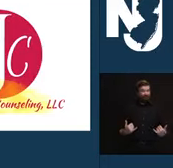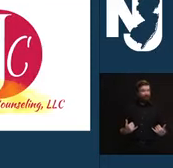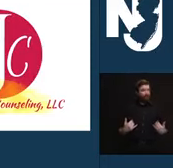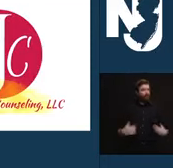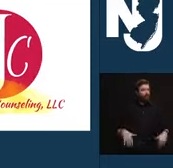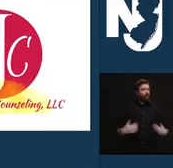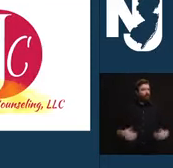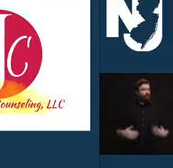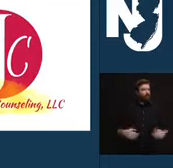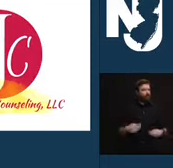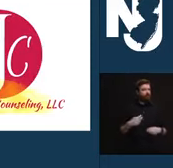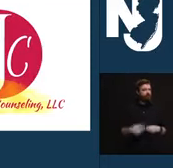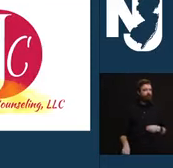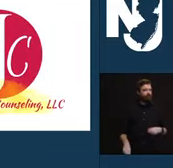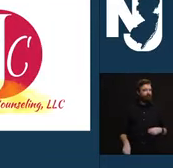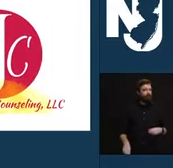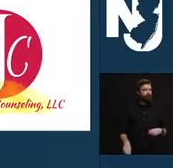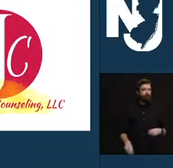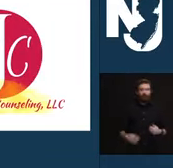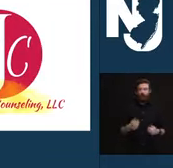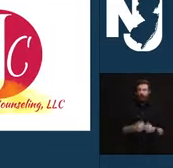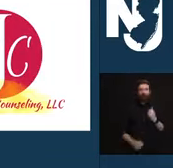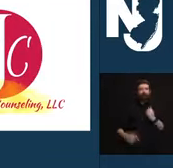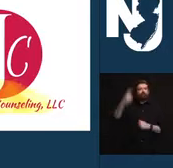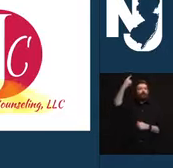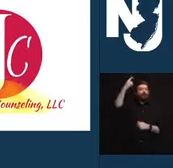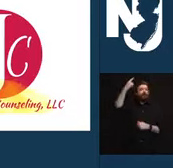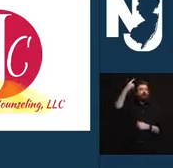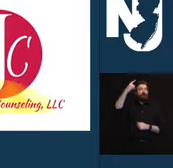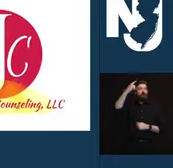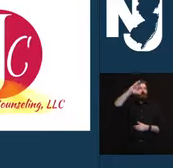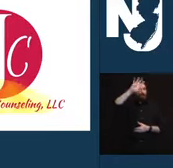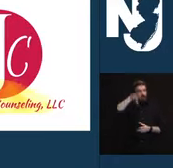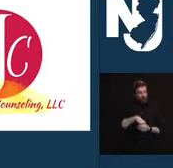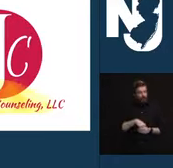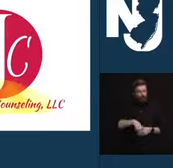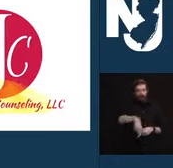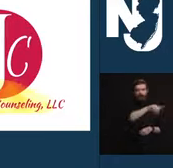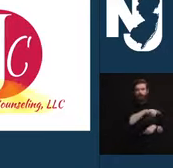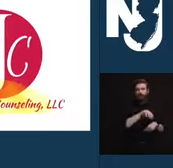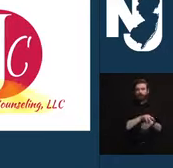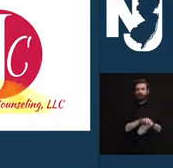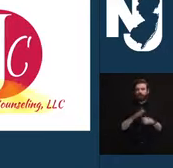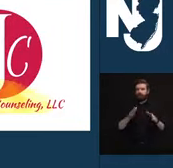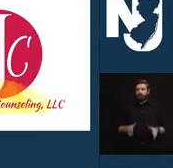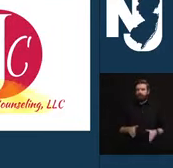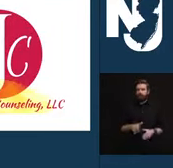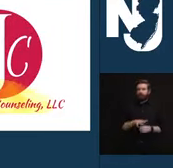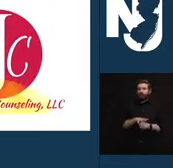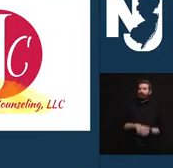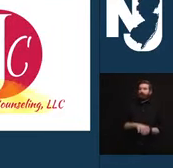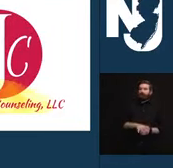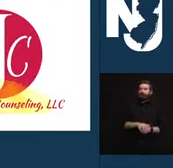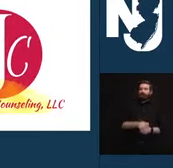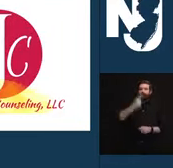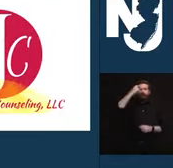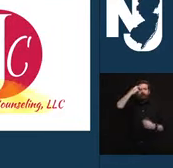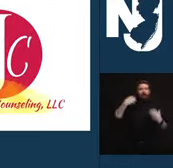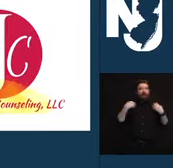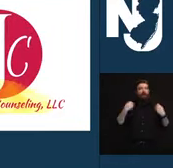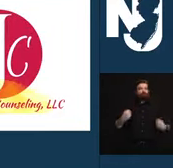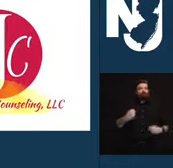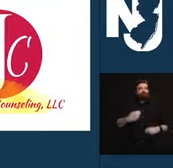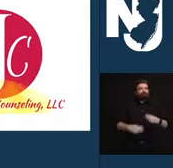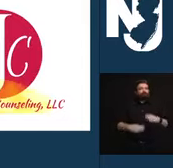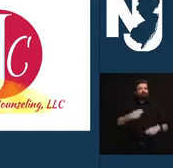including the counselors, are suffering from the mental health fallout of COVID-19. It's not just, so there's a commonality. At one level,